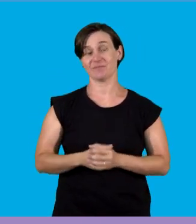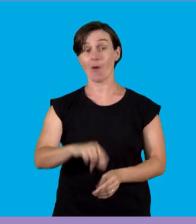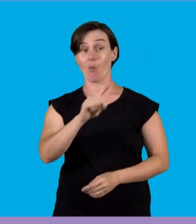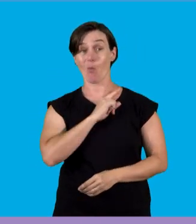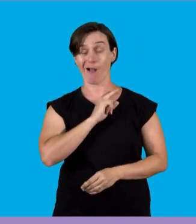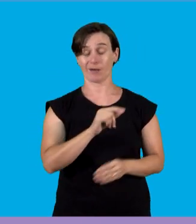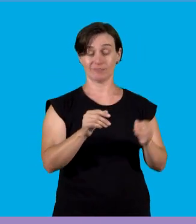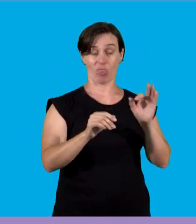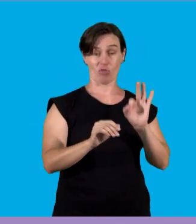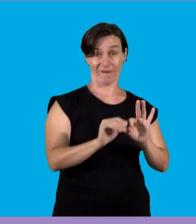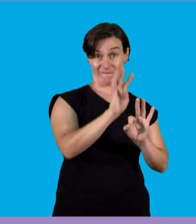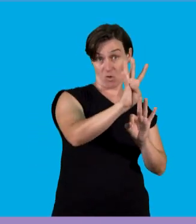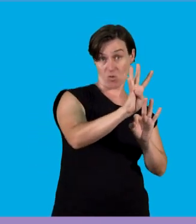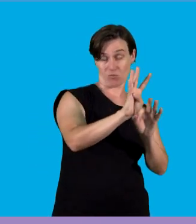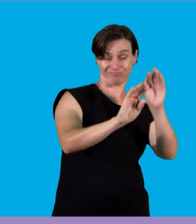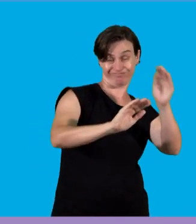correct, because 4